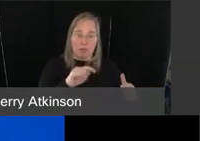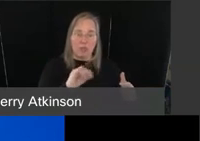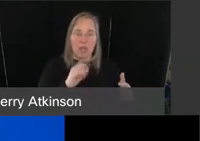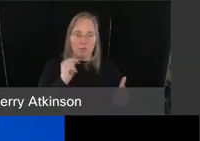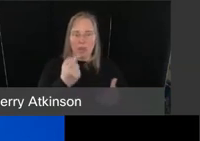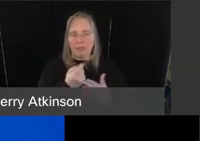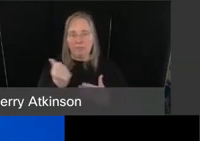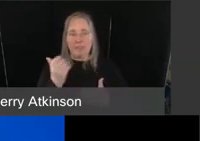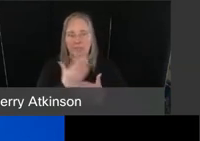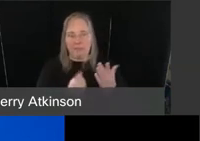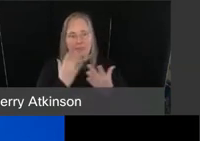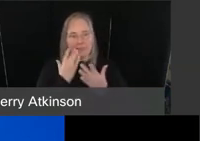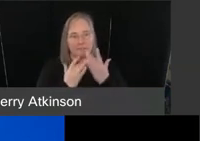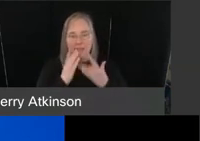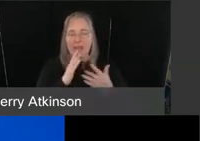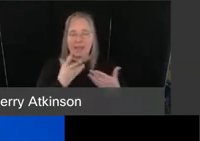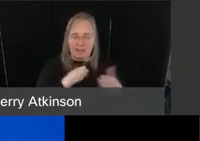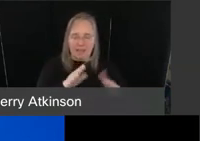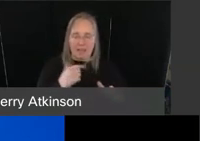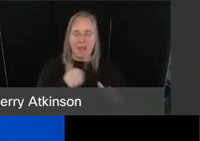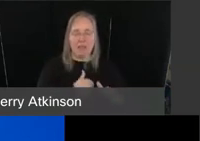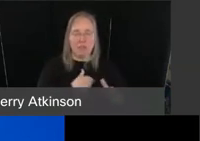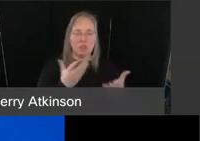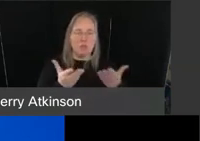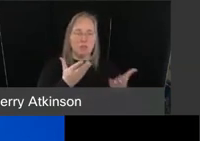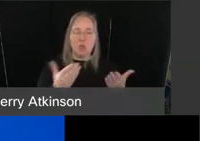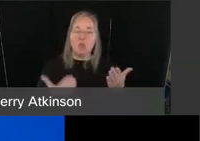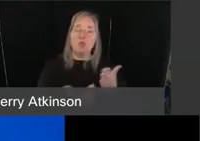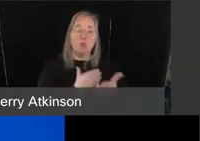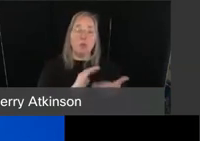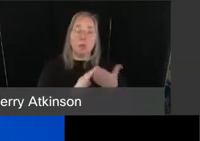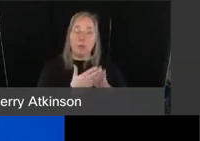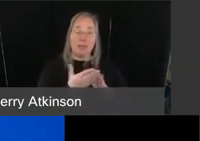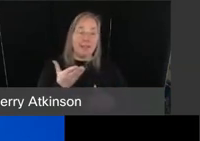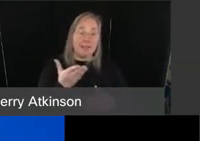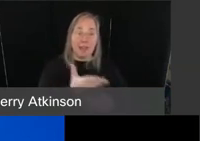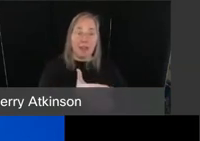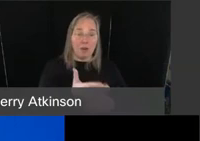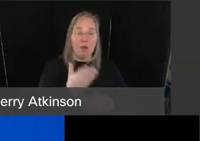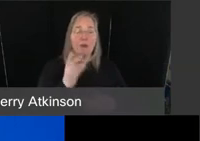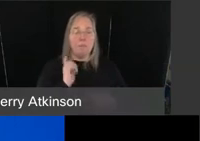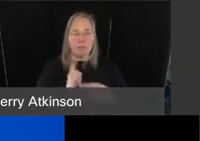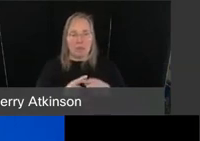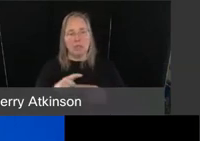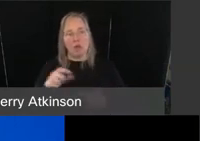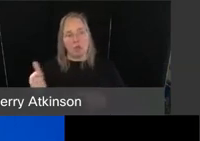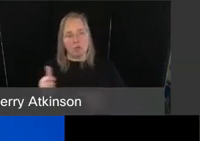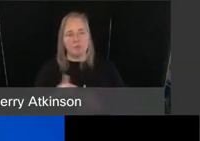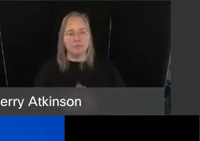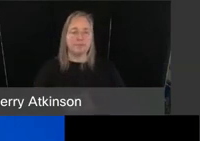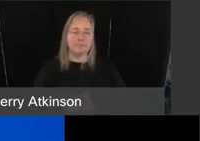and enable us to service our new community down there as well as others.